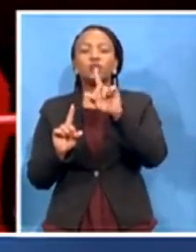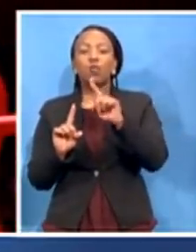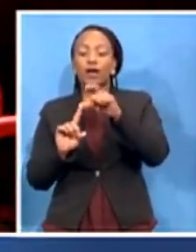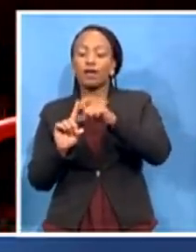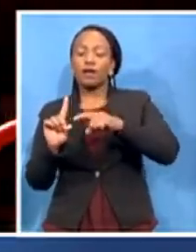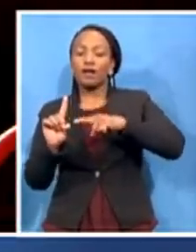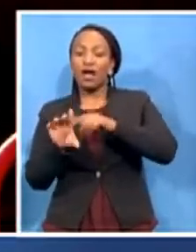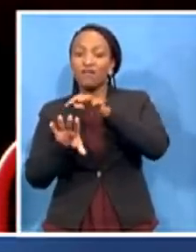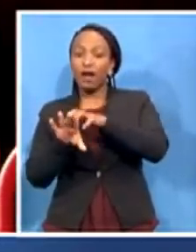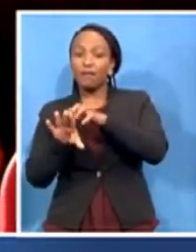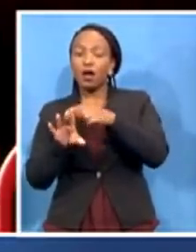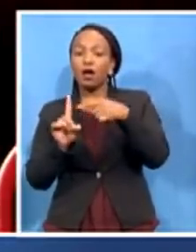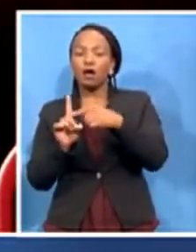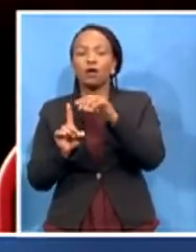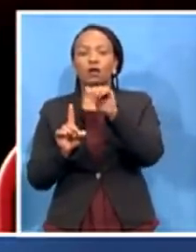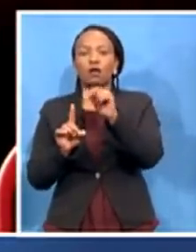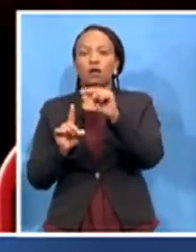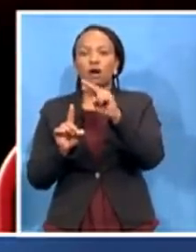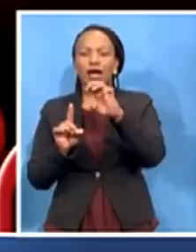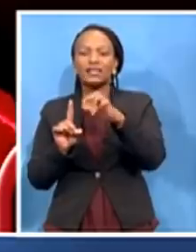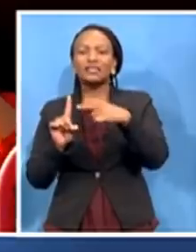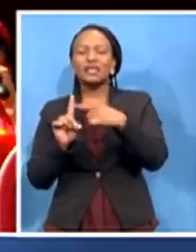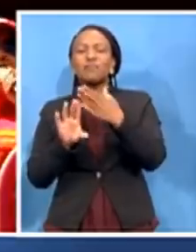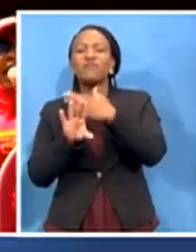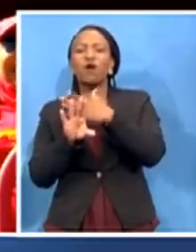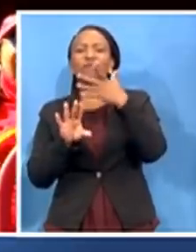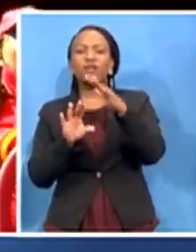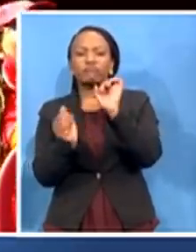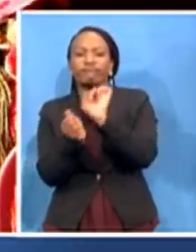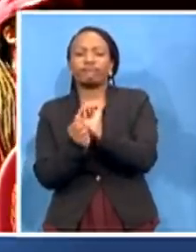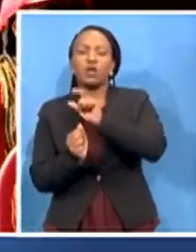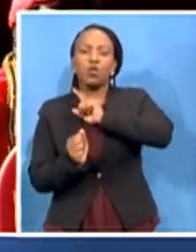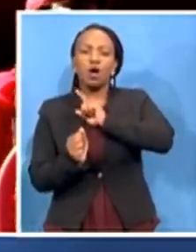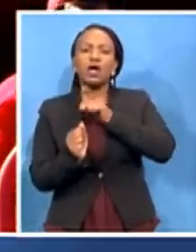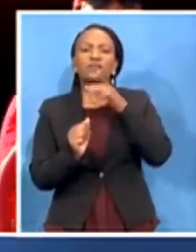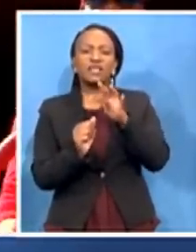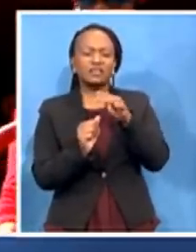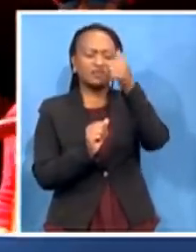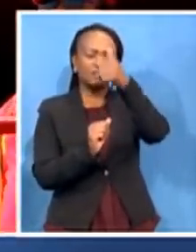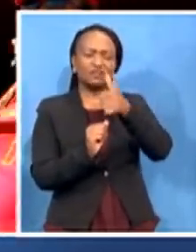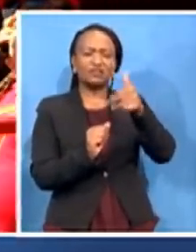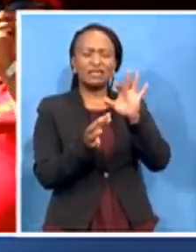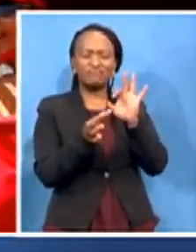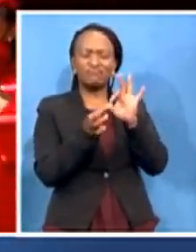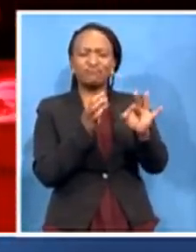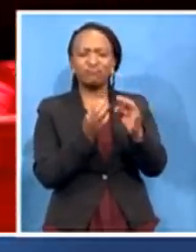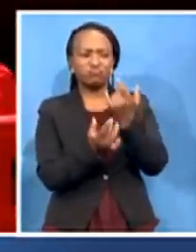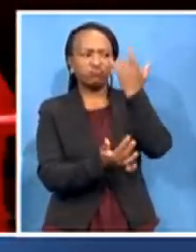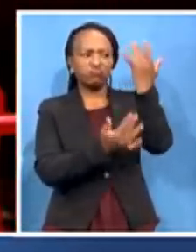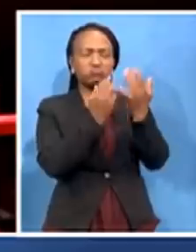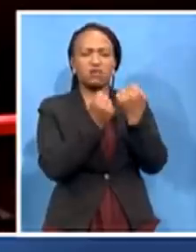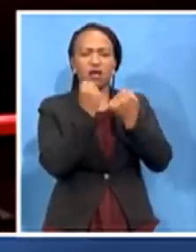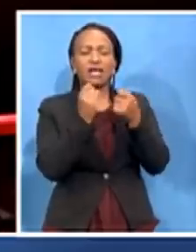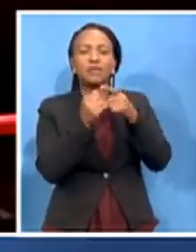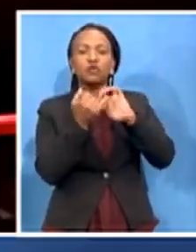malicious damage, and also attempted murder. So farmers want to see that the